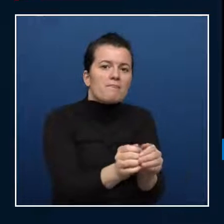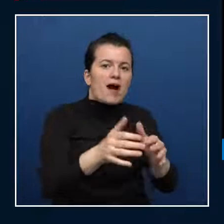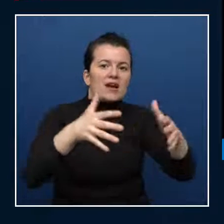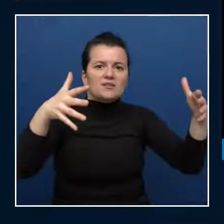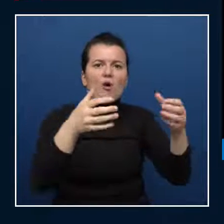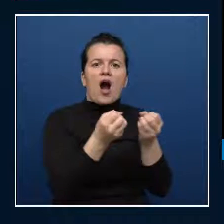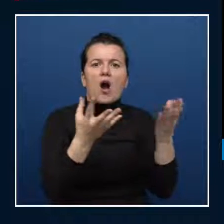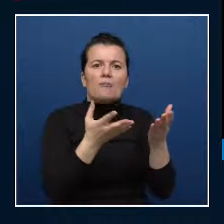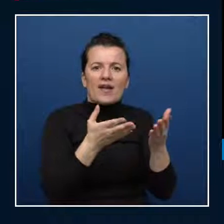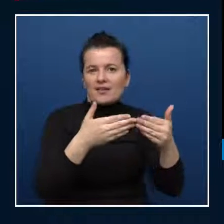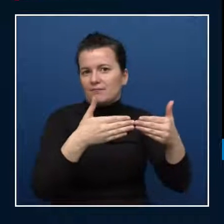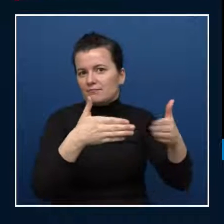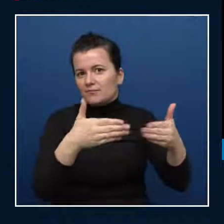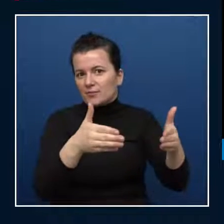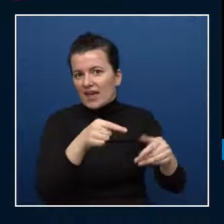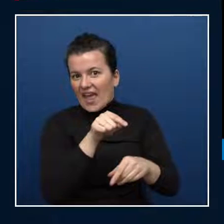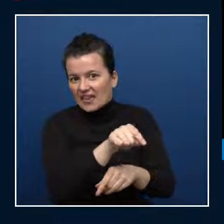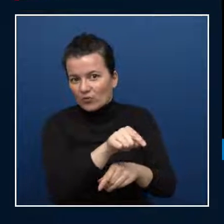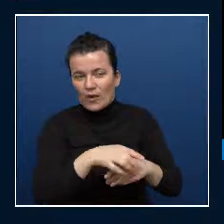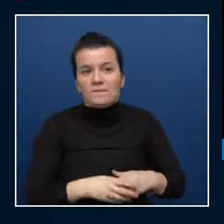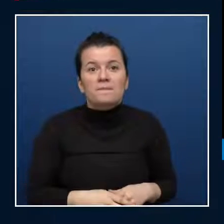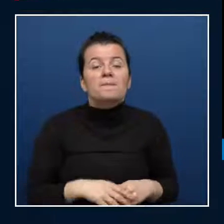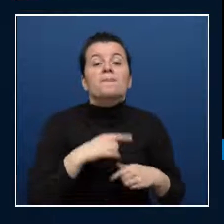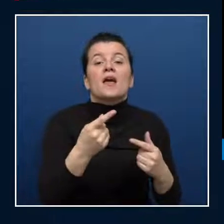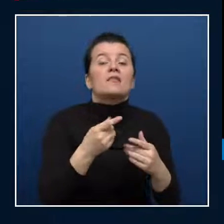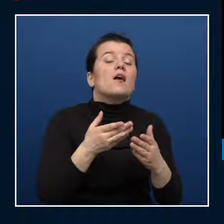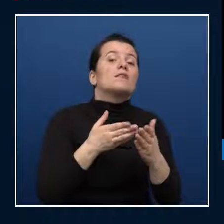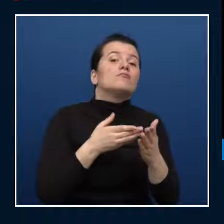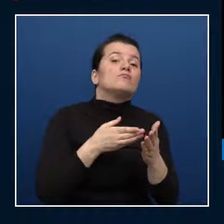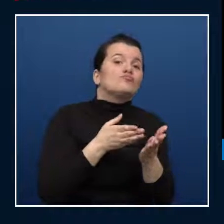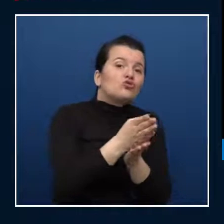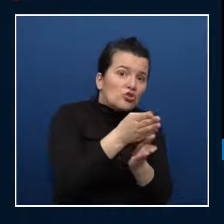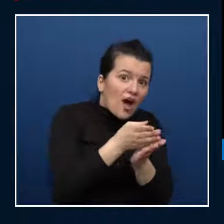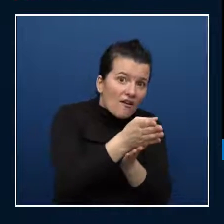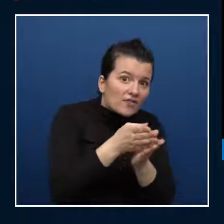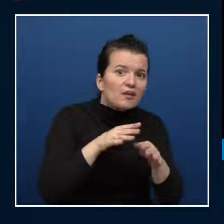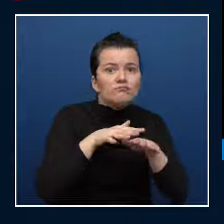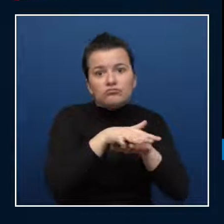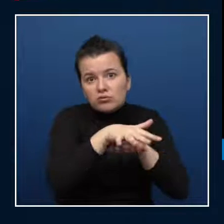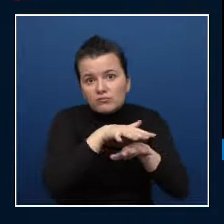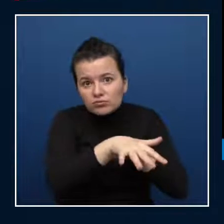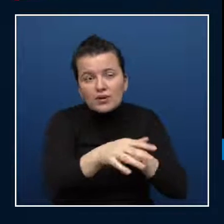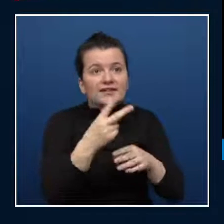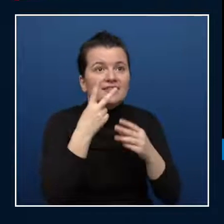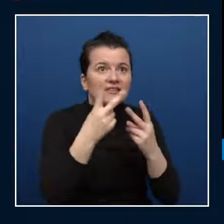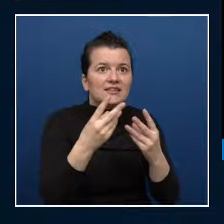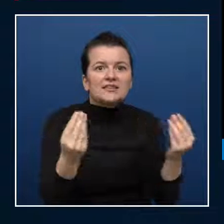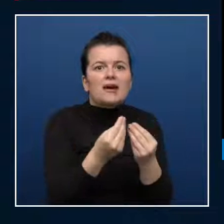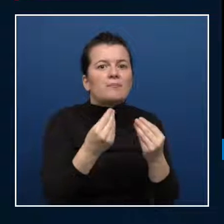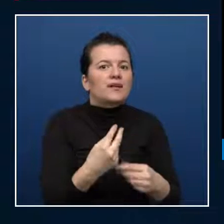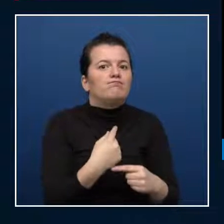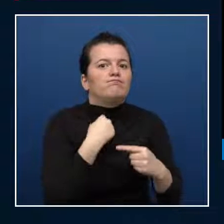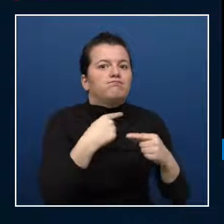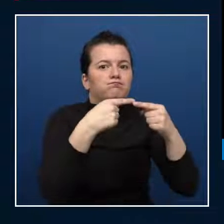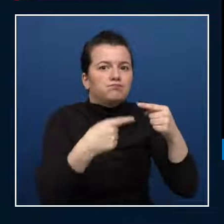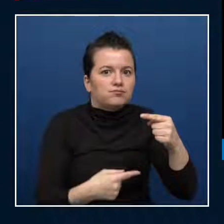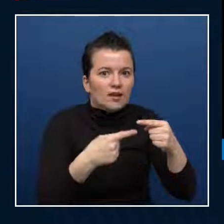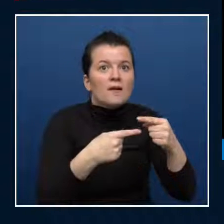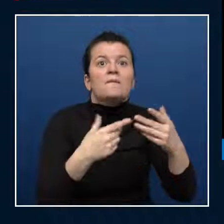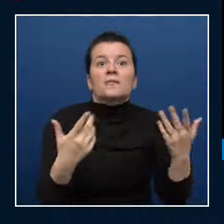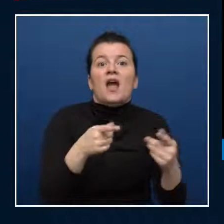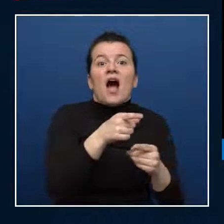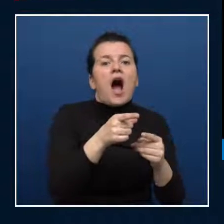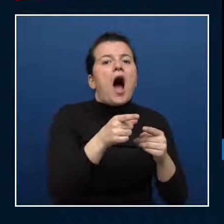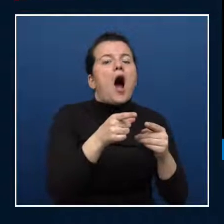as traffic flows into your application gateway, and if there's a spike somehow, what the application gateway will do is auto scale up to